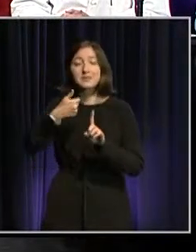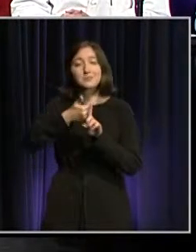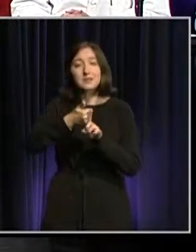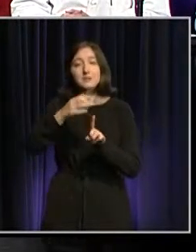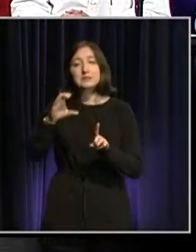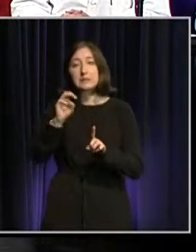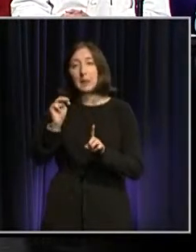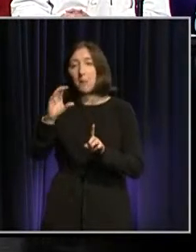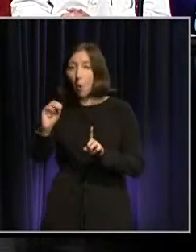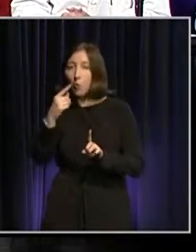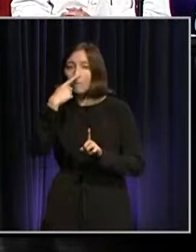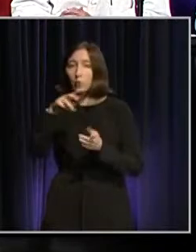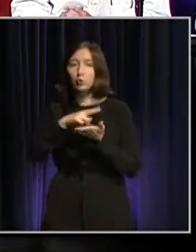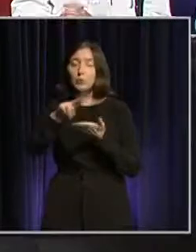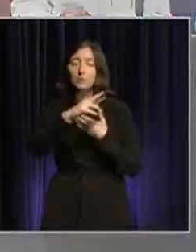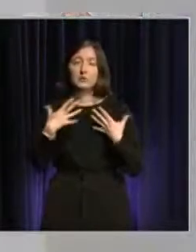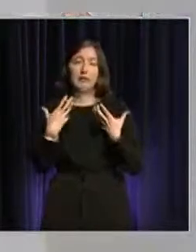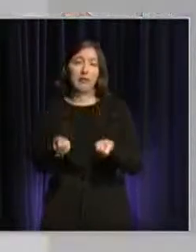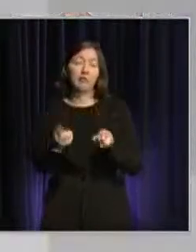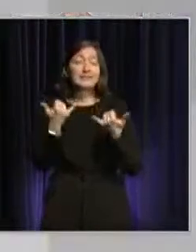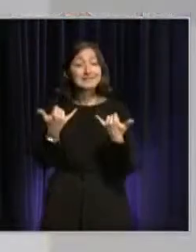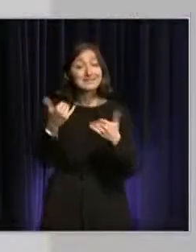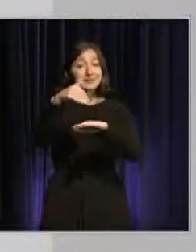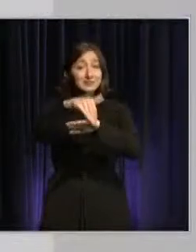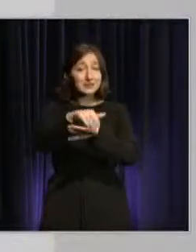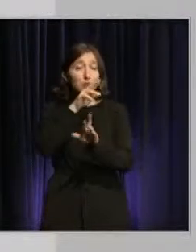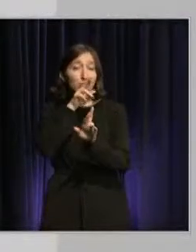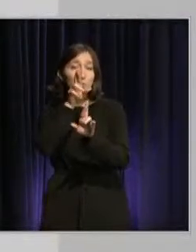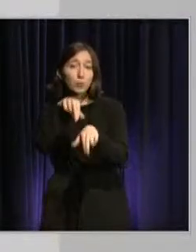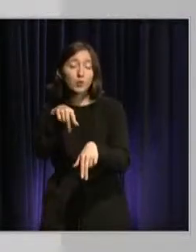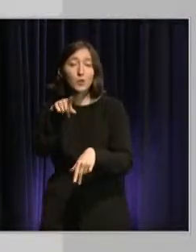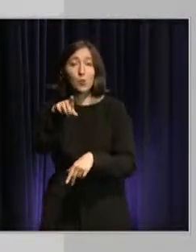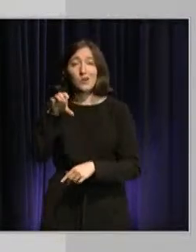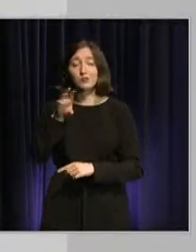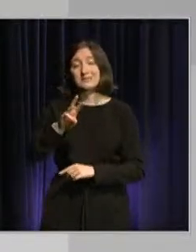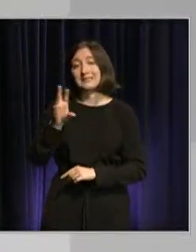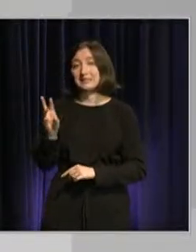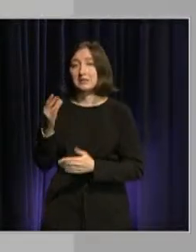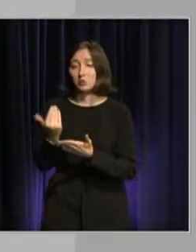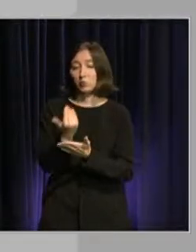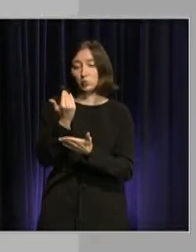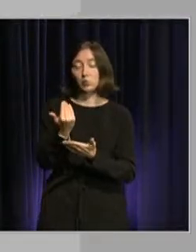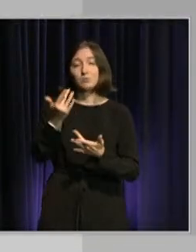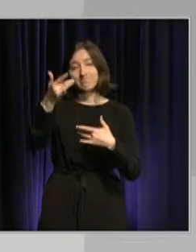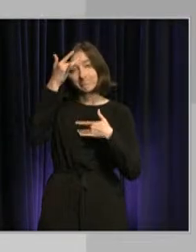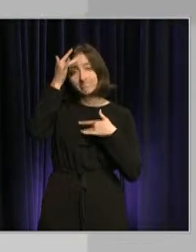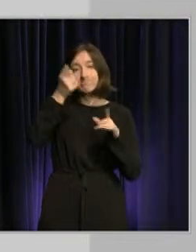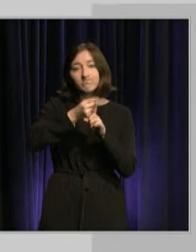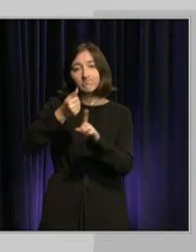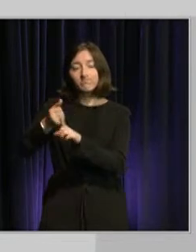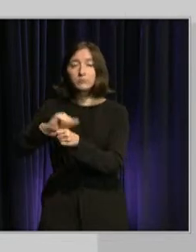community. Tonight we're reporting 166 new cases of COVID-19, which brings the total to